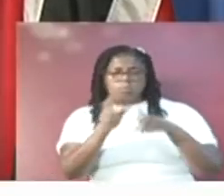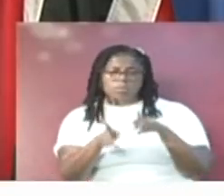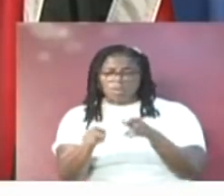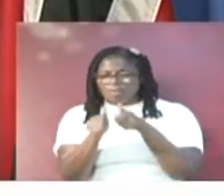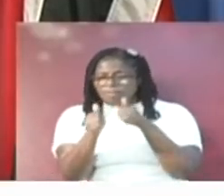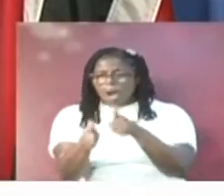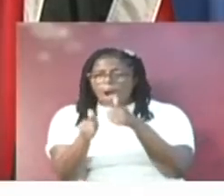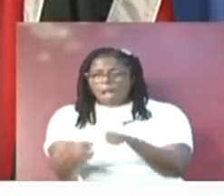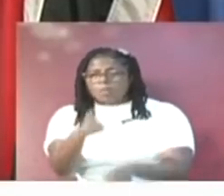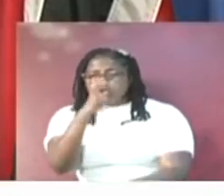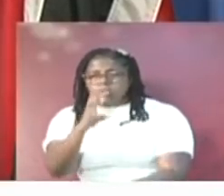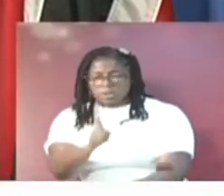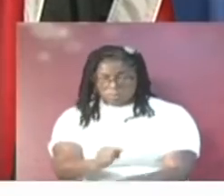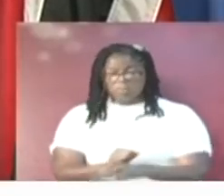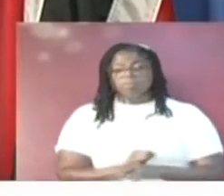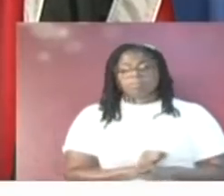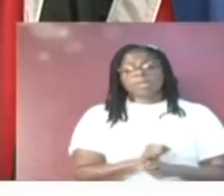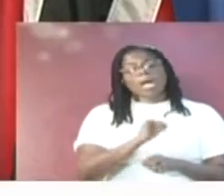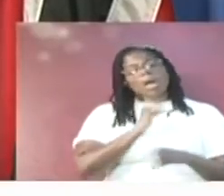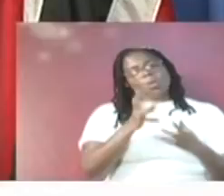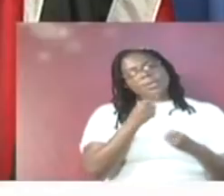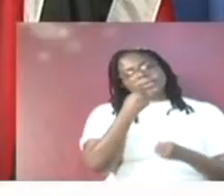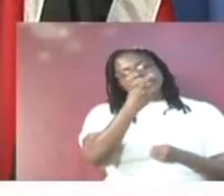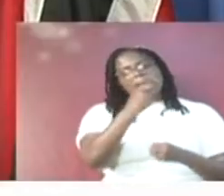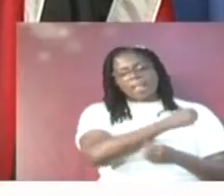I just want to point out to the population,